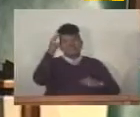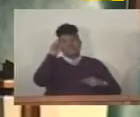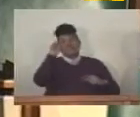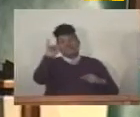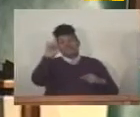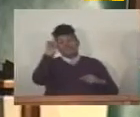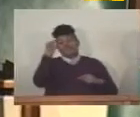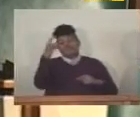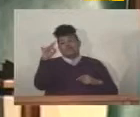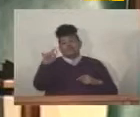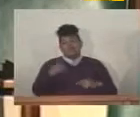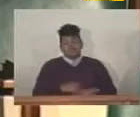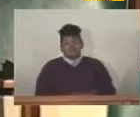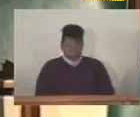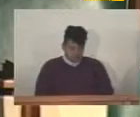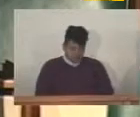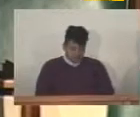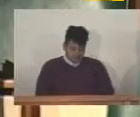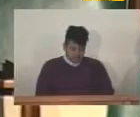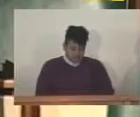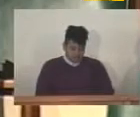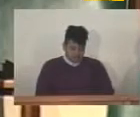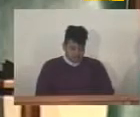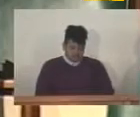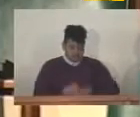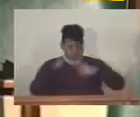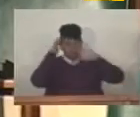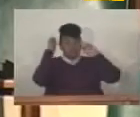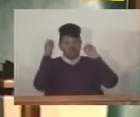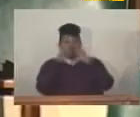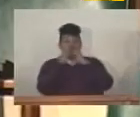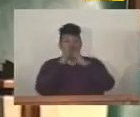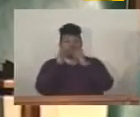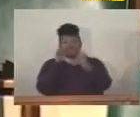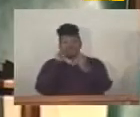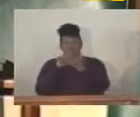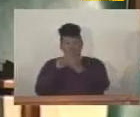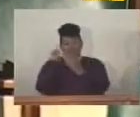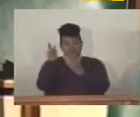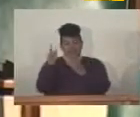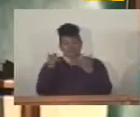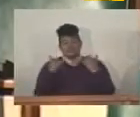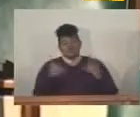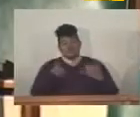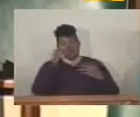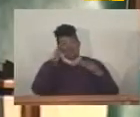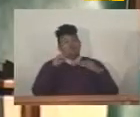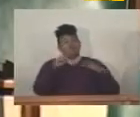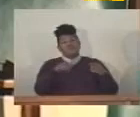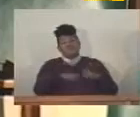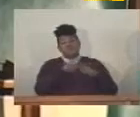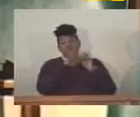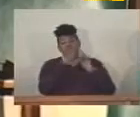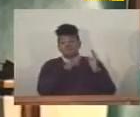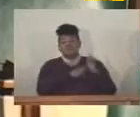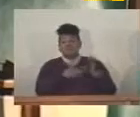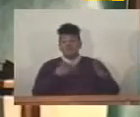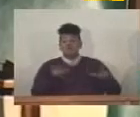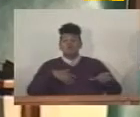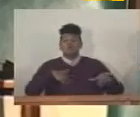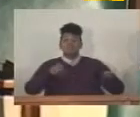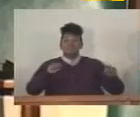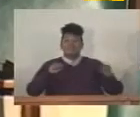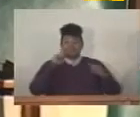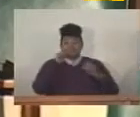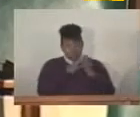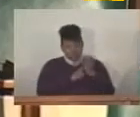May 2018. Mr. President, I further beg to give notice that at a later stage today, I will move for the suspension of standing orders to